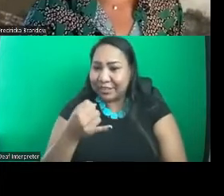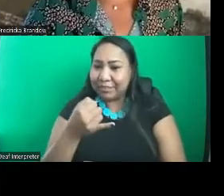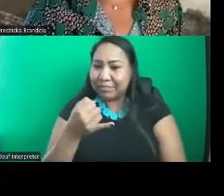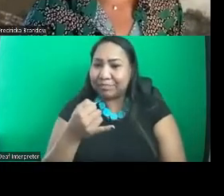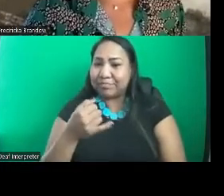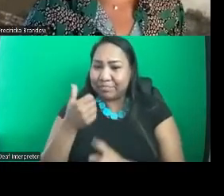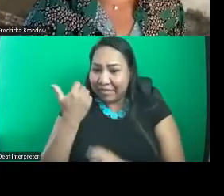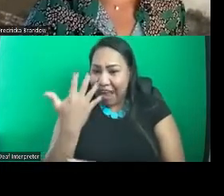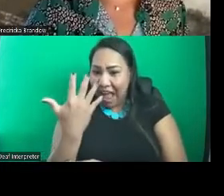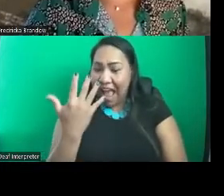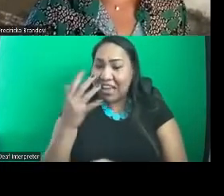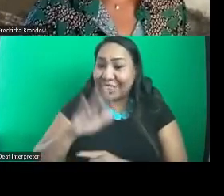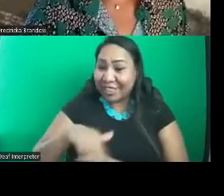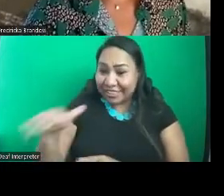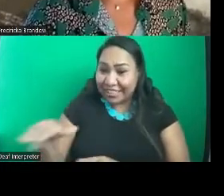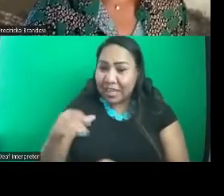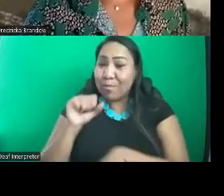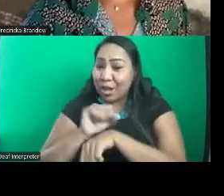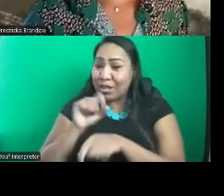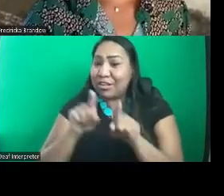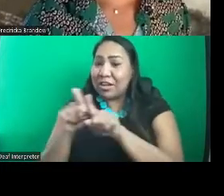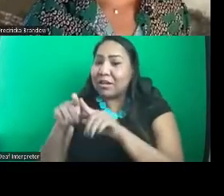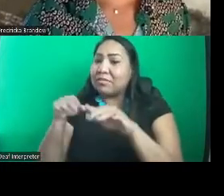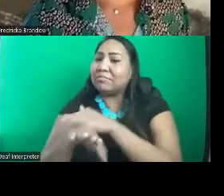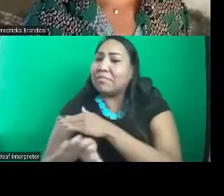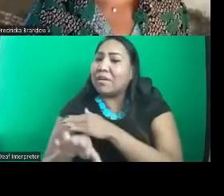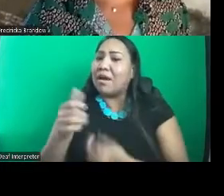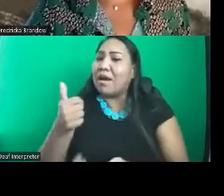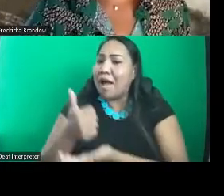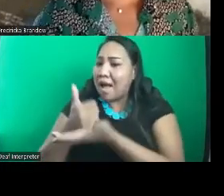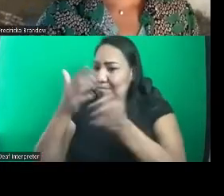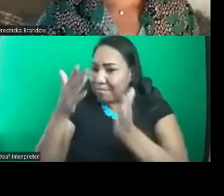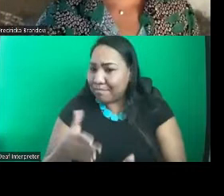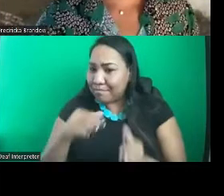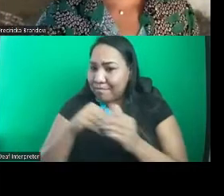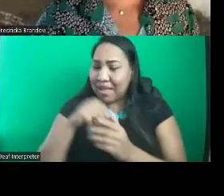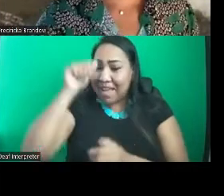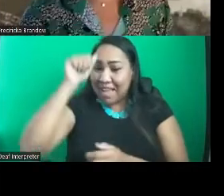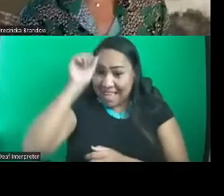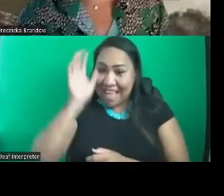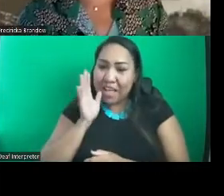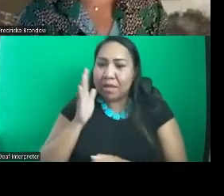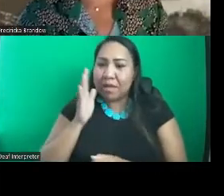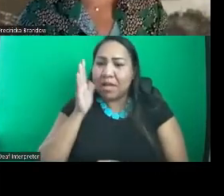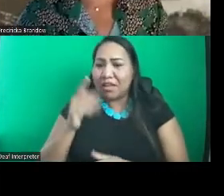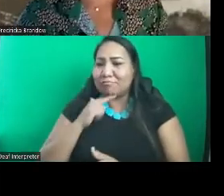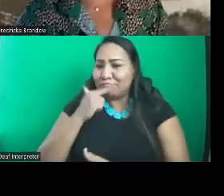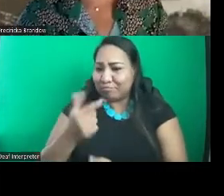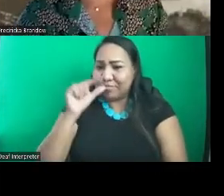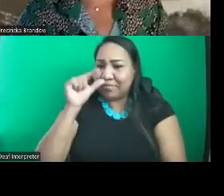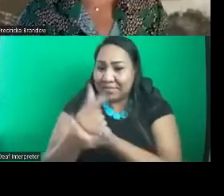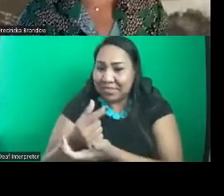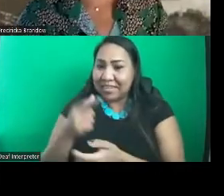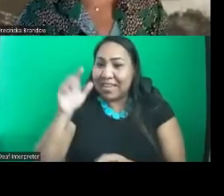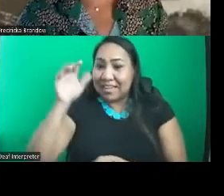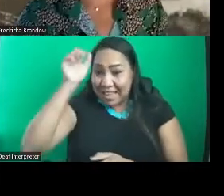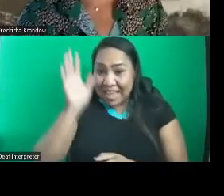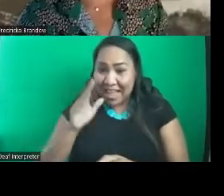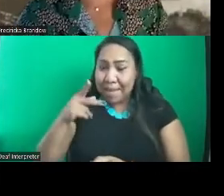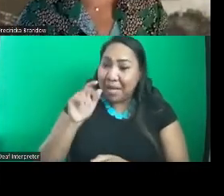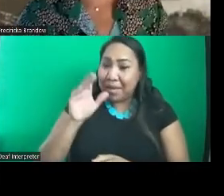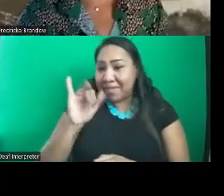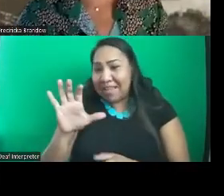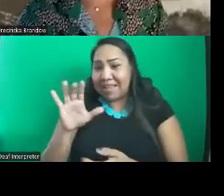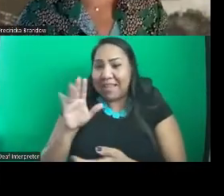in Anchorage, Alaska. She will graduate from the Alaska Pacific University nursing program in December with plans